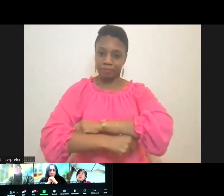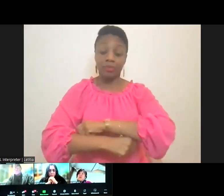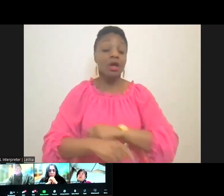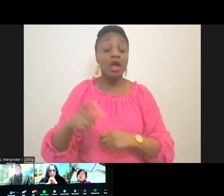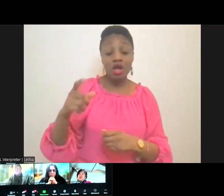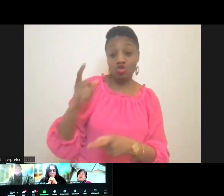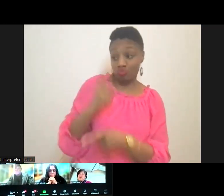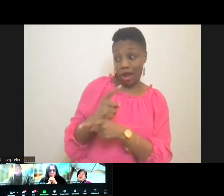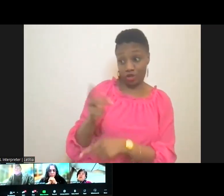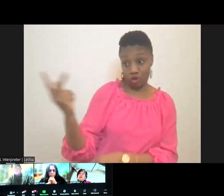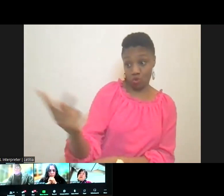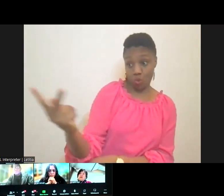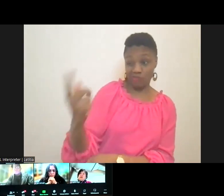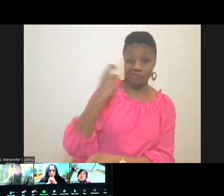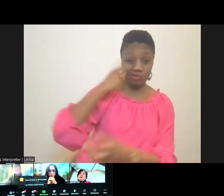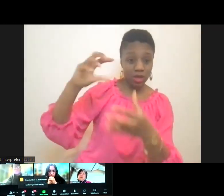Kalila,